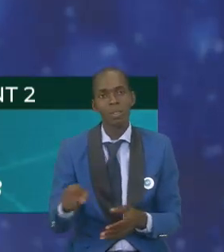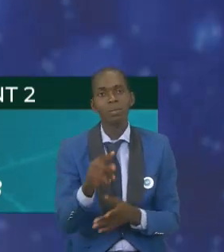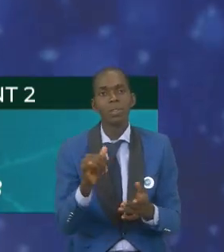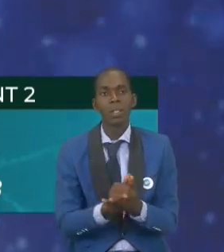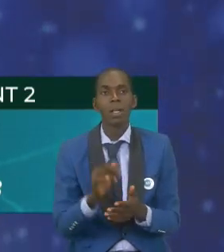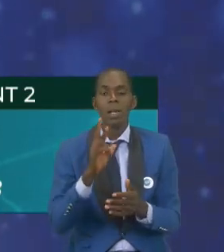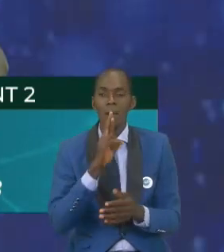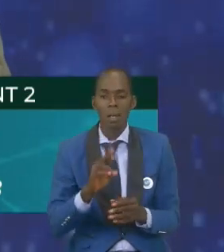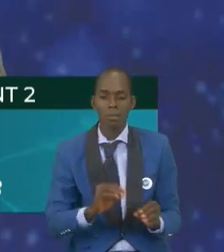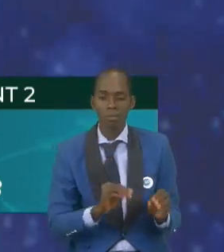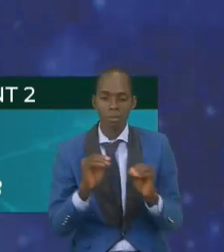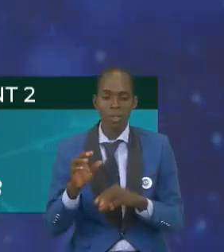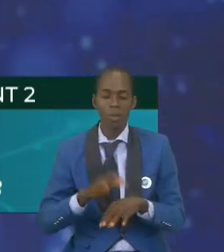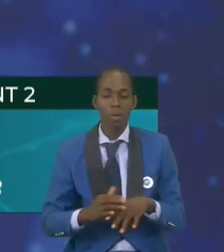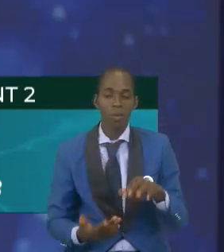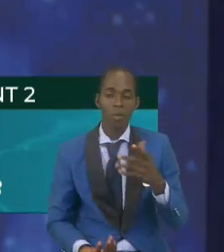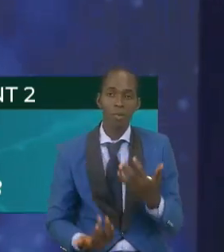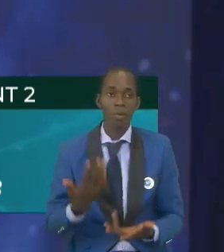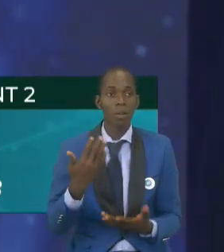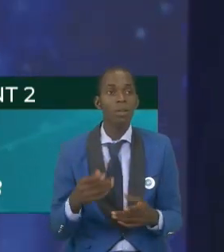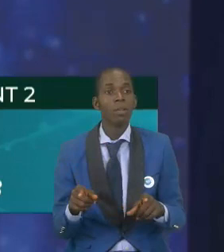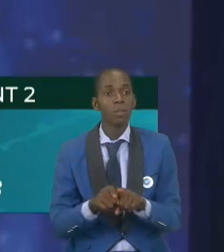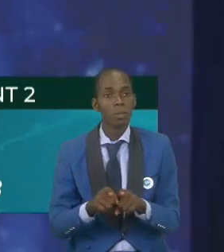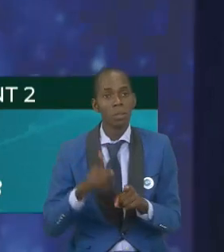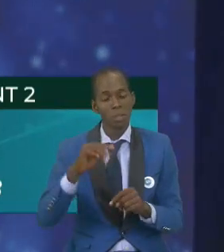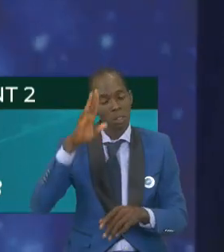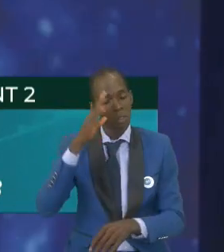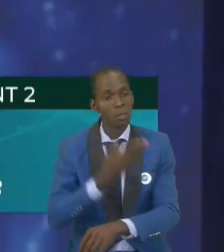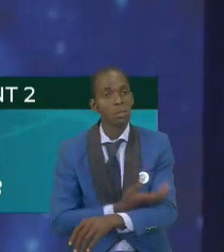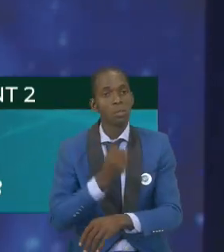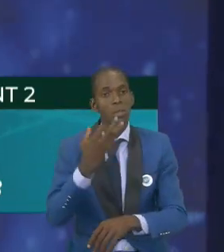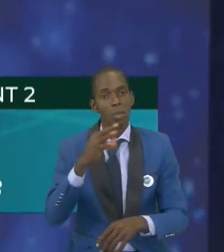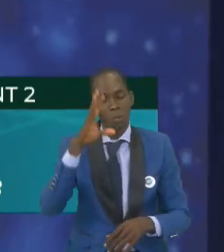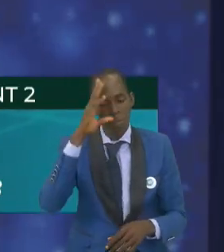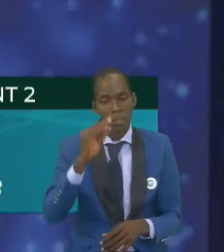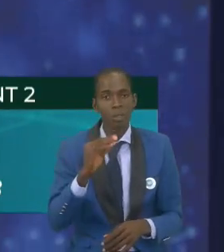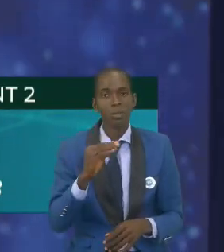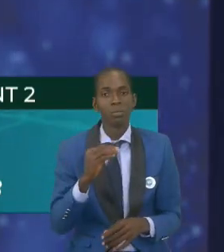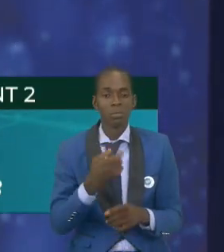on fire, even the sons of men, persecutors,